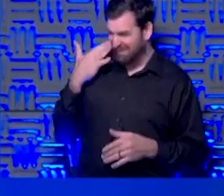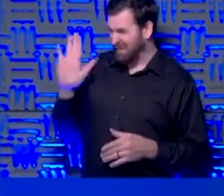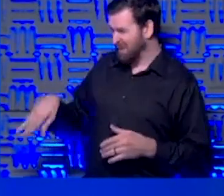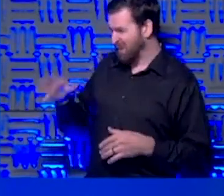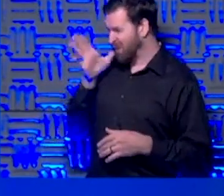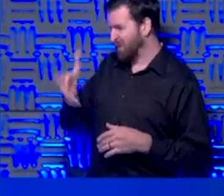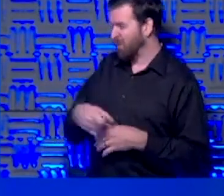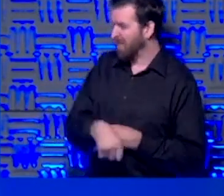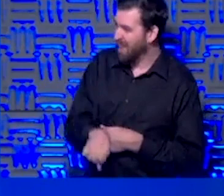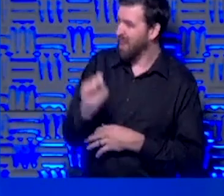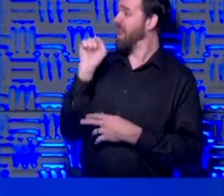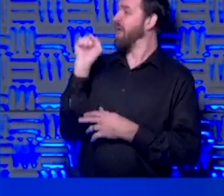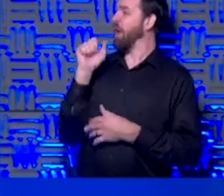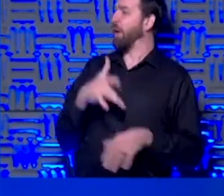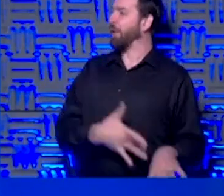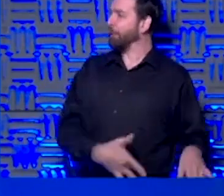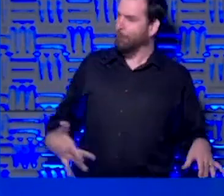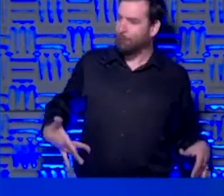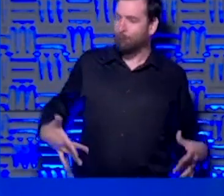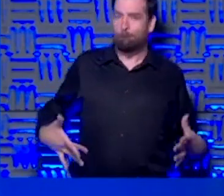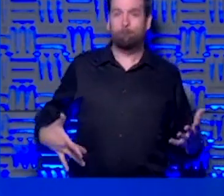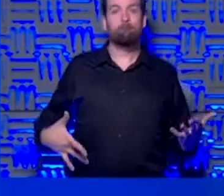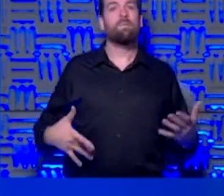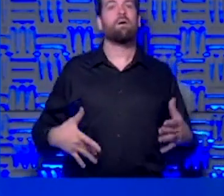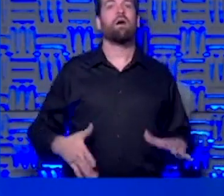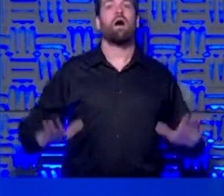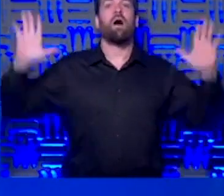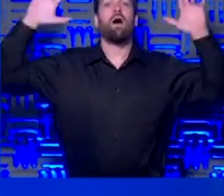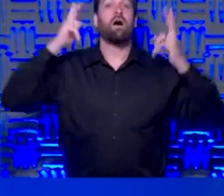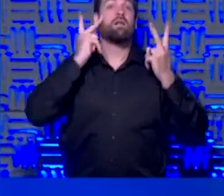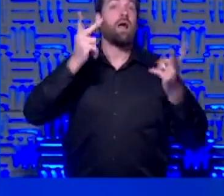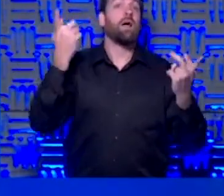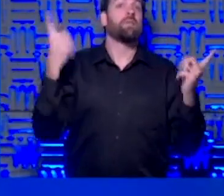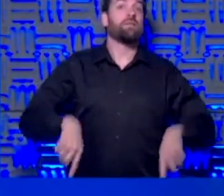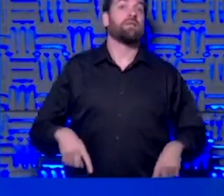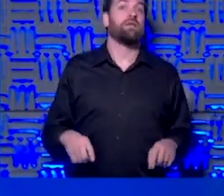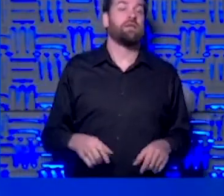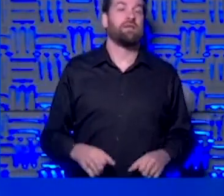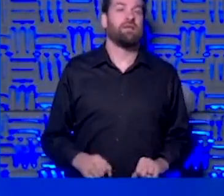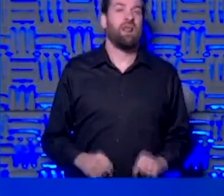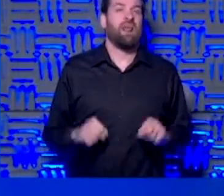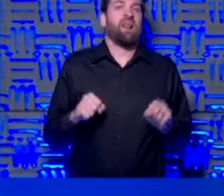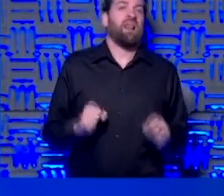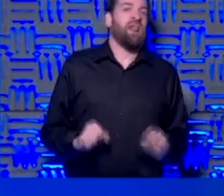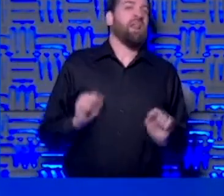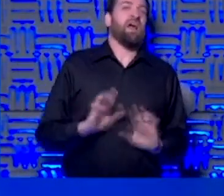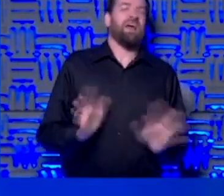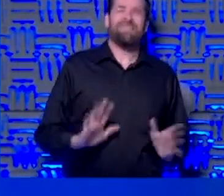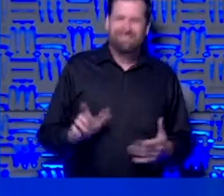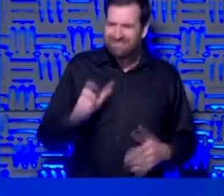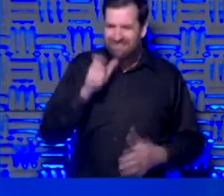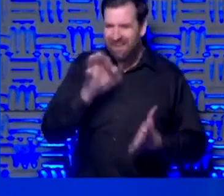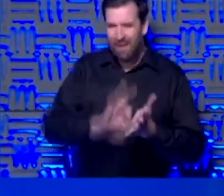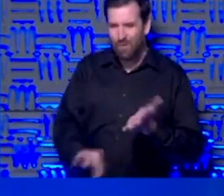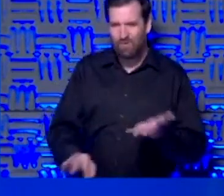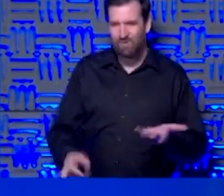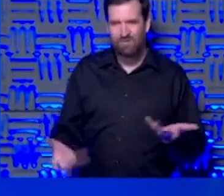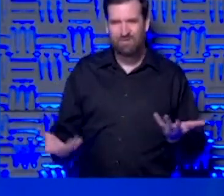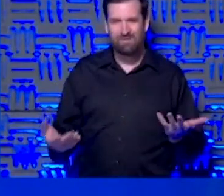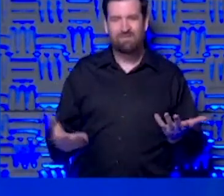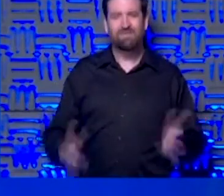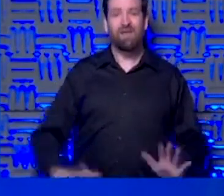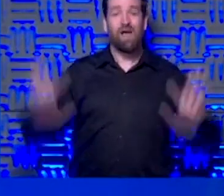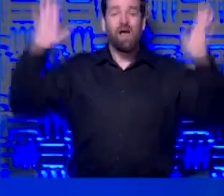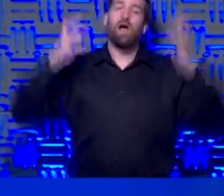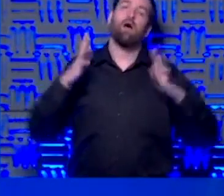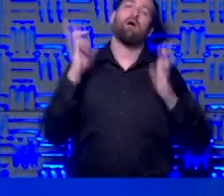belly button. You can't do that. No. Raise your arms. Let's see what happens. It's like, no, that doesn't count. You can't just put your arms